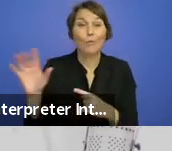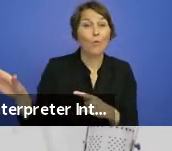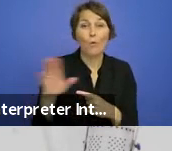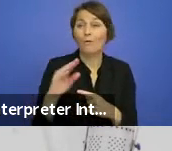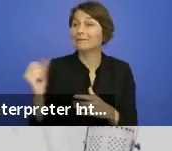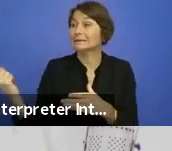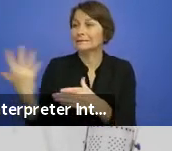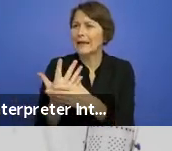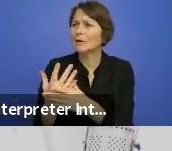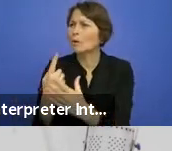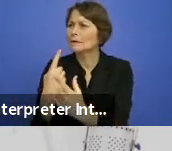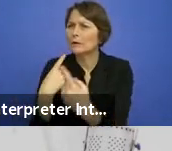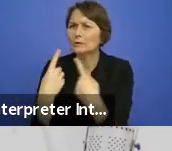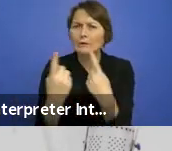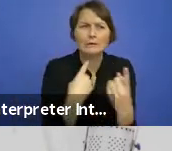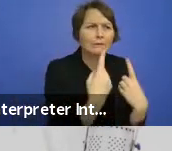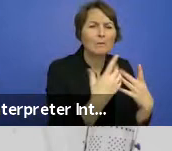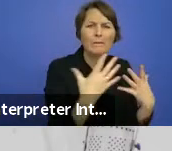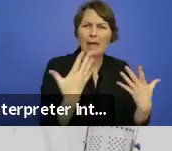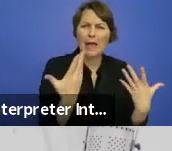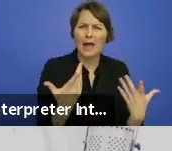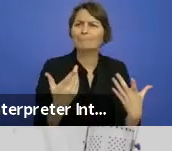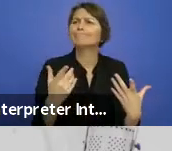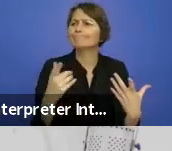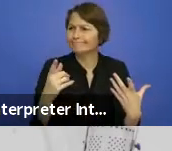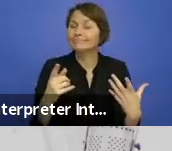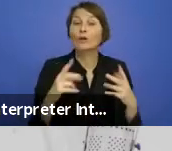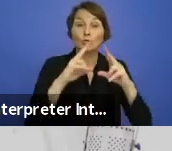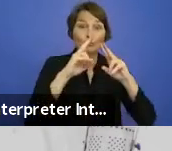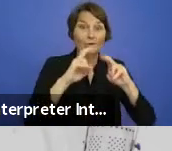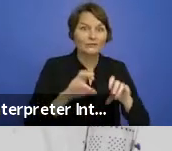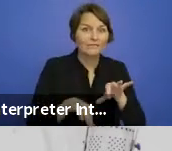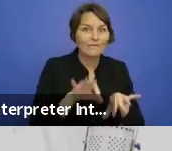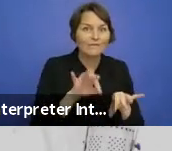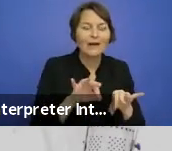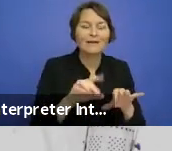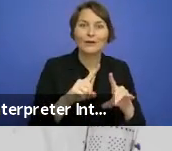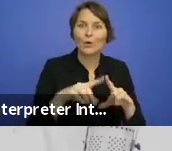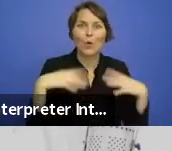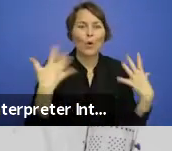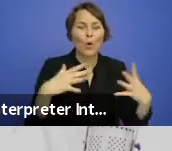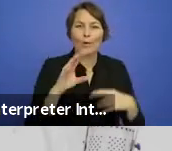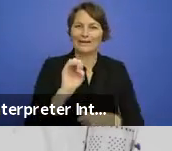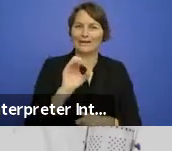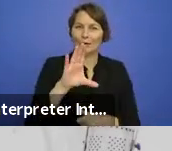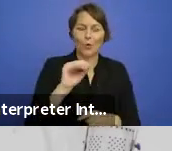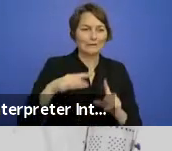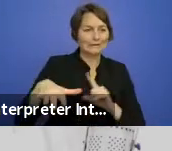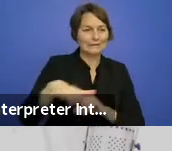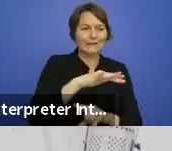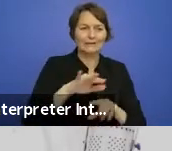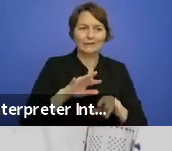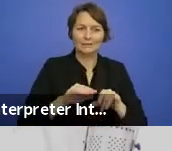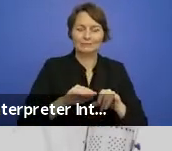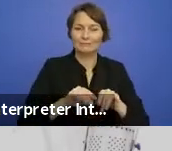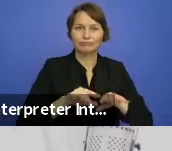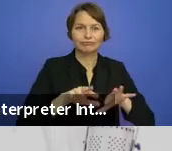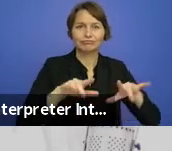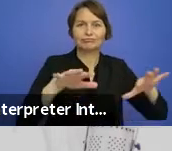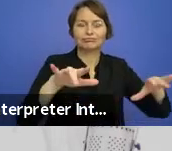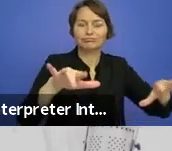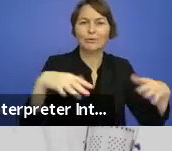value chain, and what preliminary research has shown already is this flourishing ecosystem that theatre